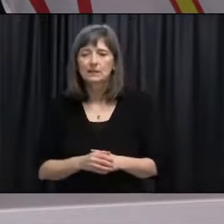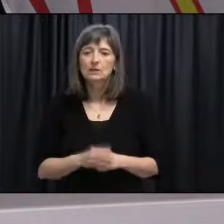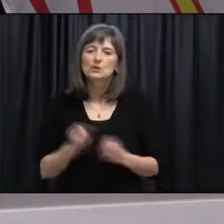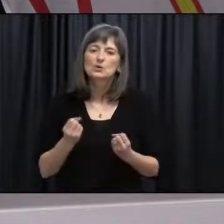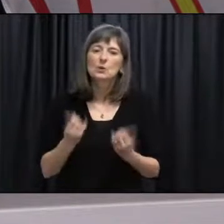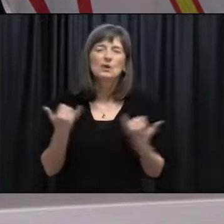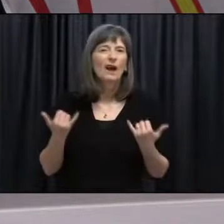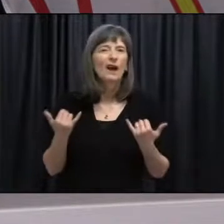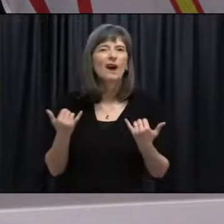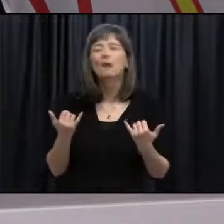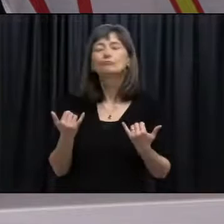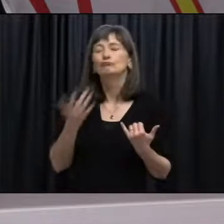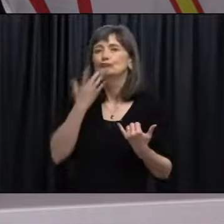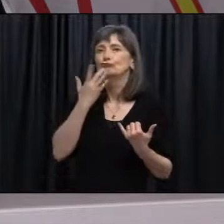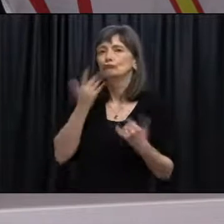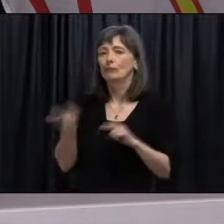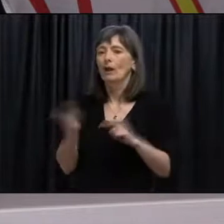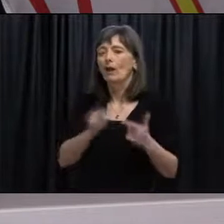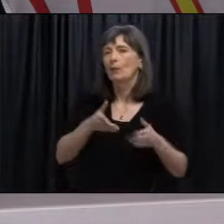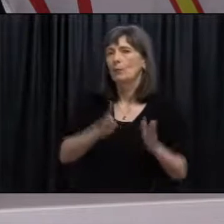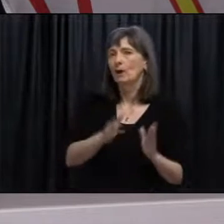use testing to best